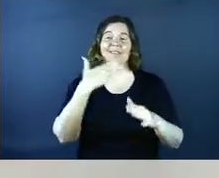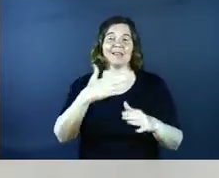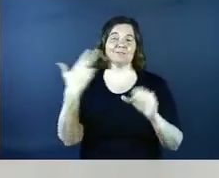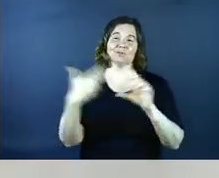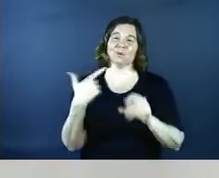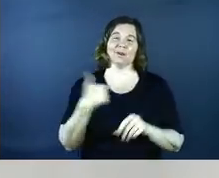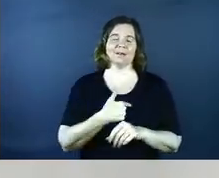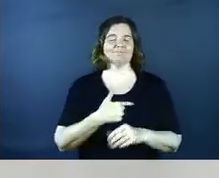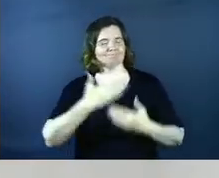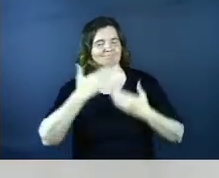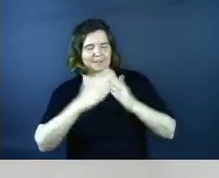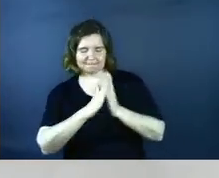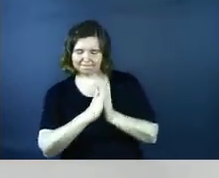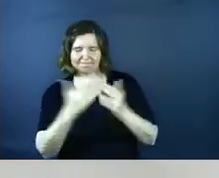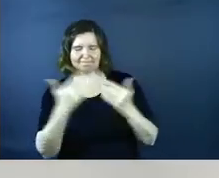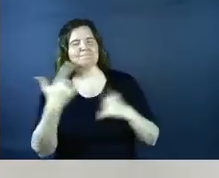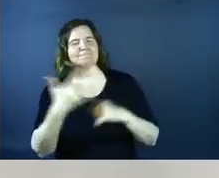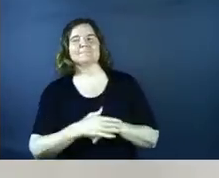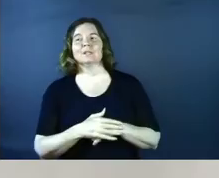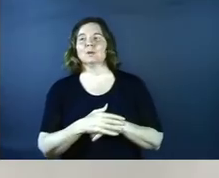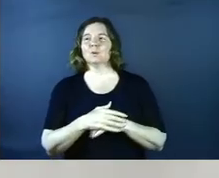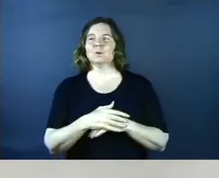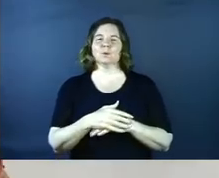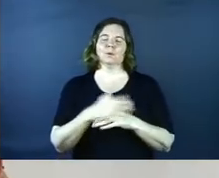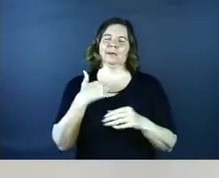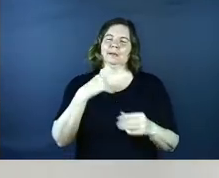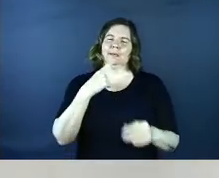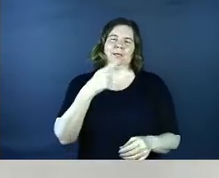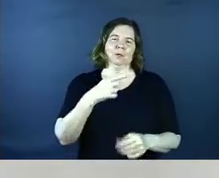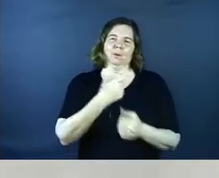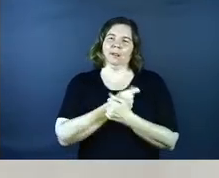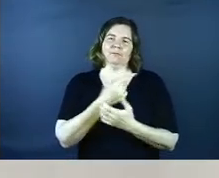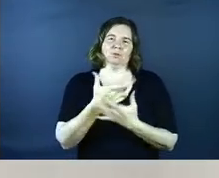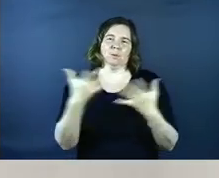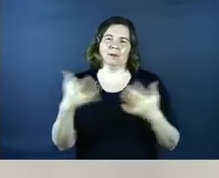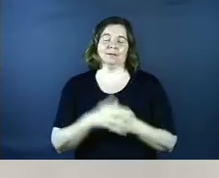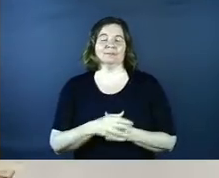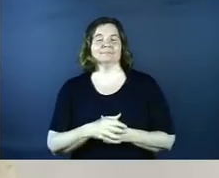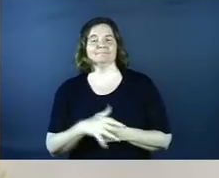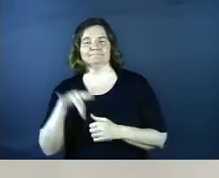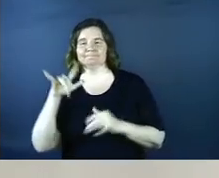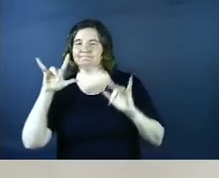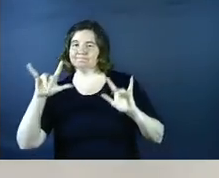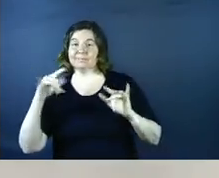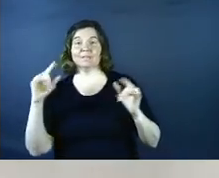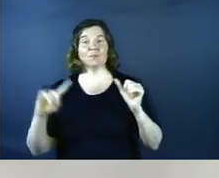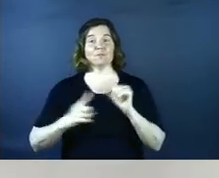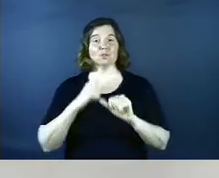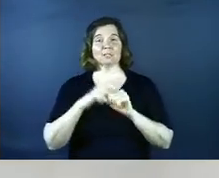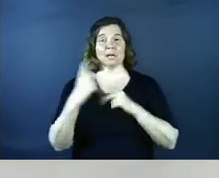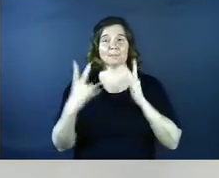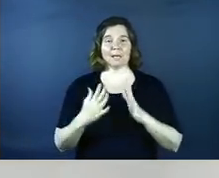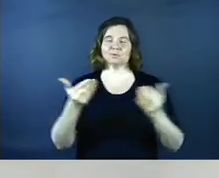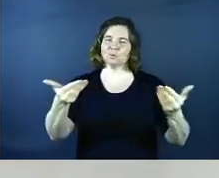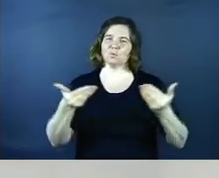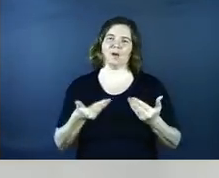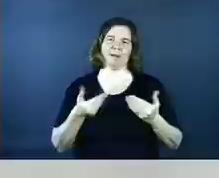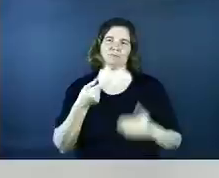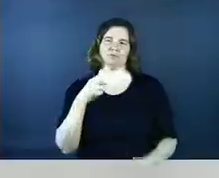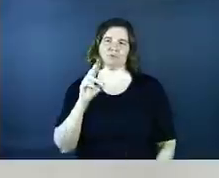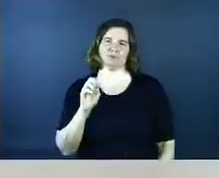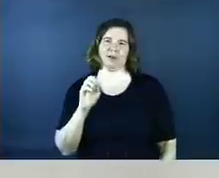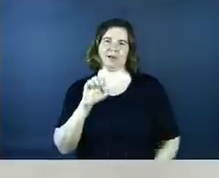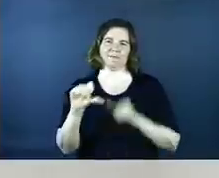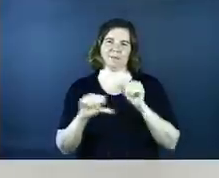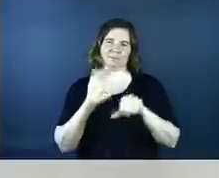for joining us online today. We miss you guys like crazy. We love y'all so much. Love you. If you are a first-time guest, welcome to Grace Fellowship